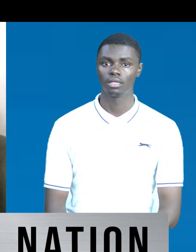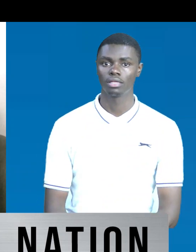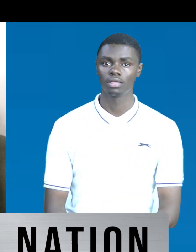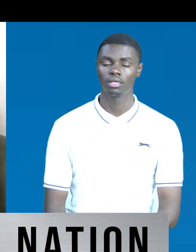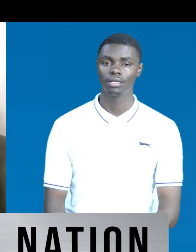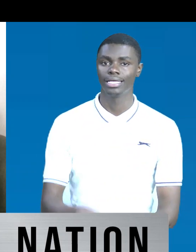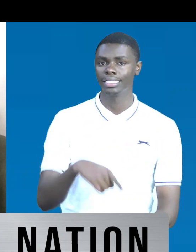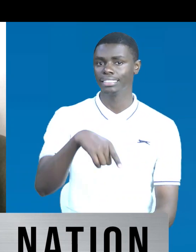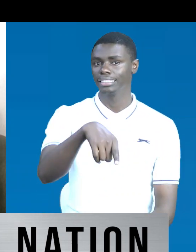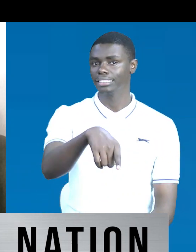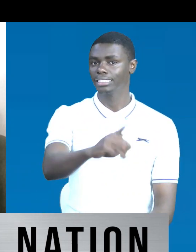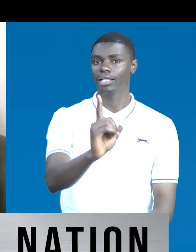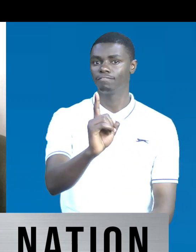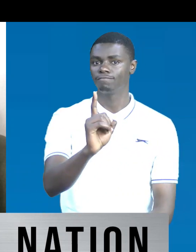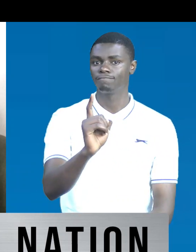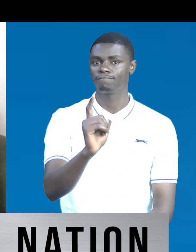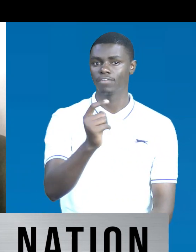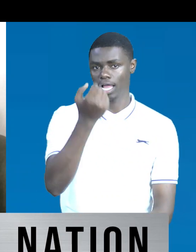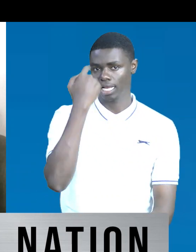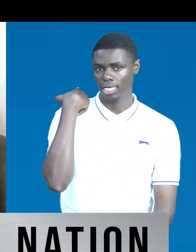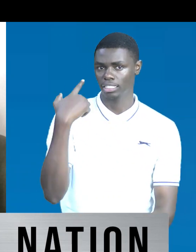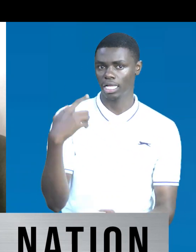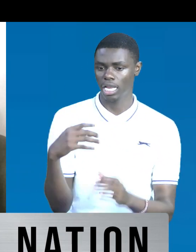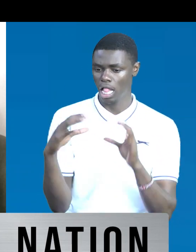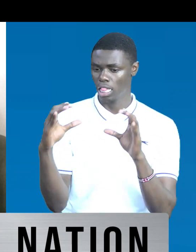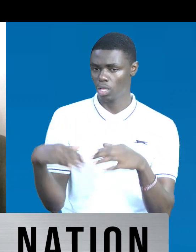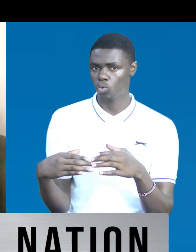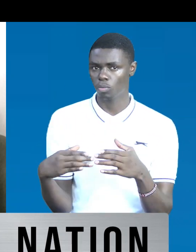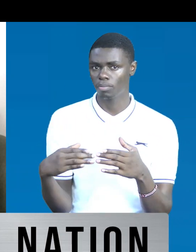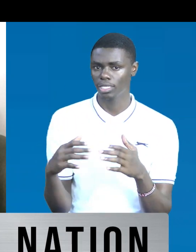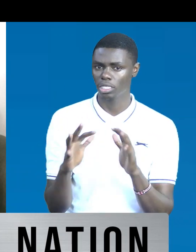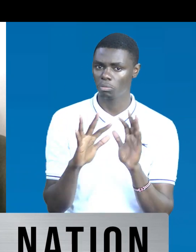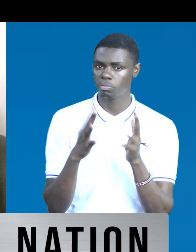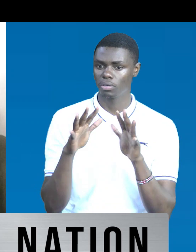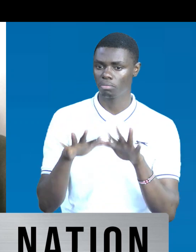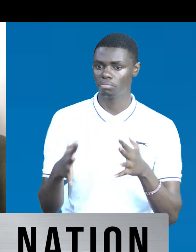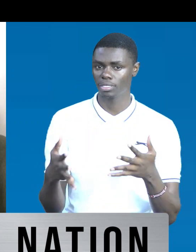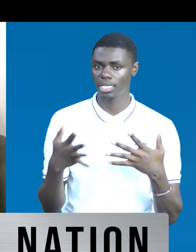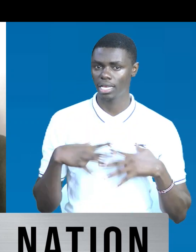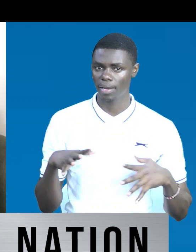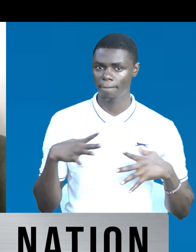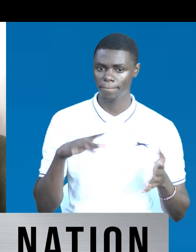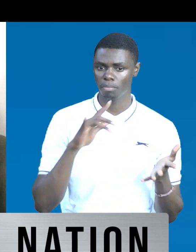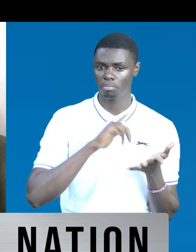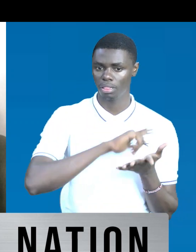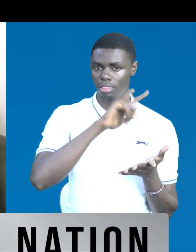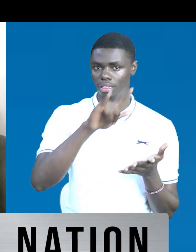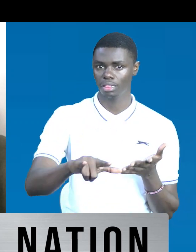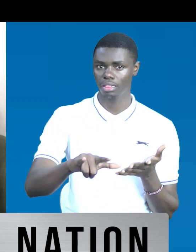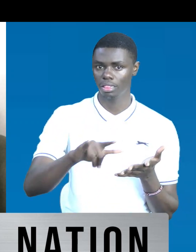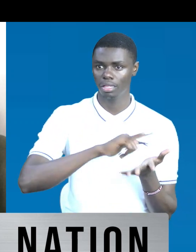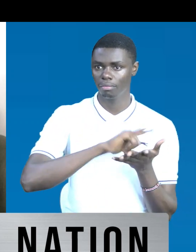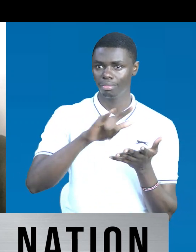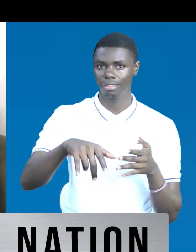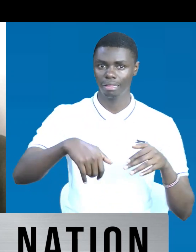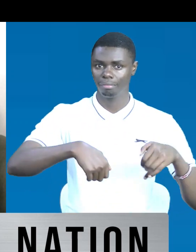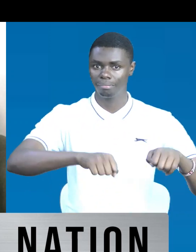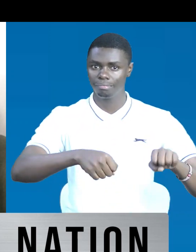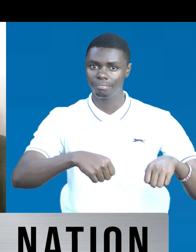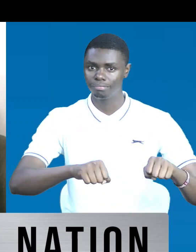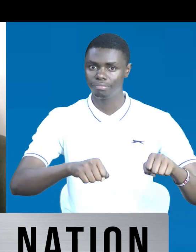you get this group that was celebrating at the border, and then there were people landing on parachutes, others on